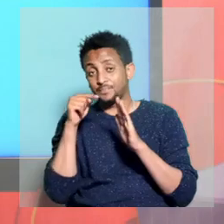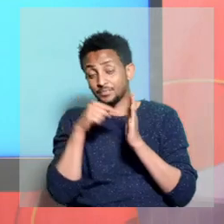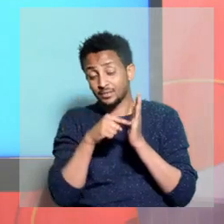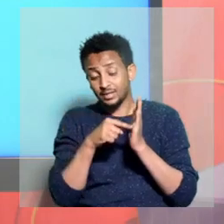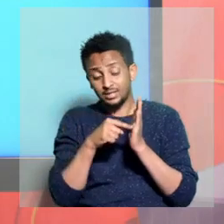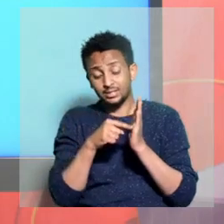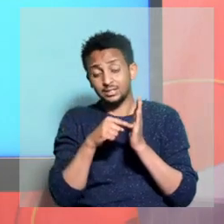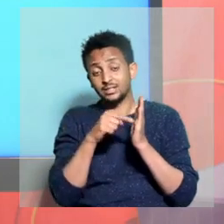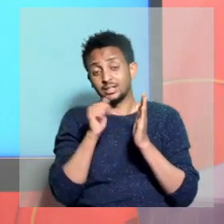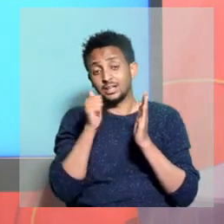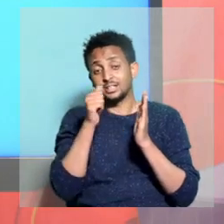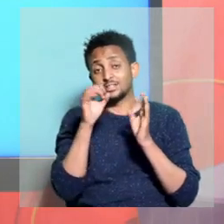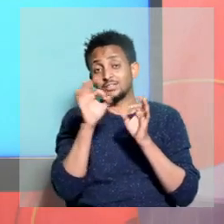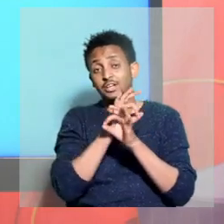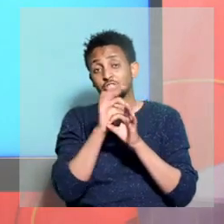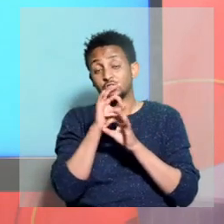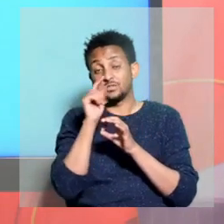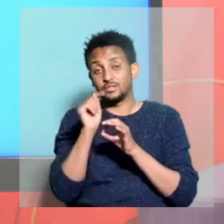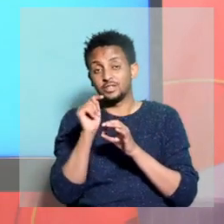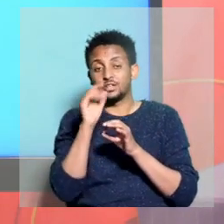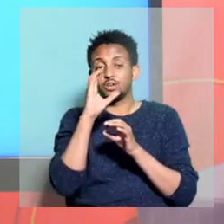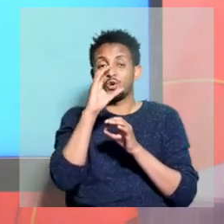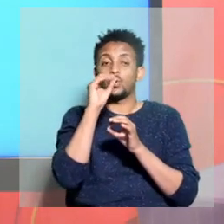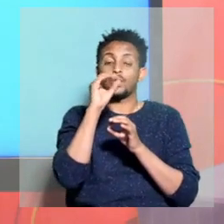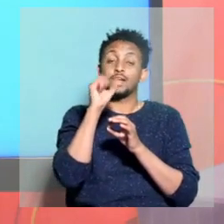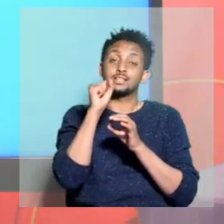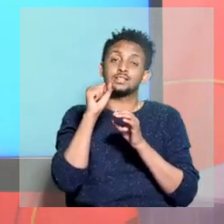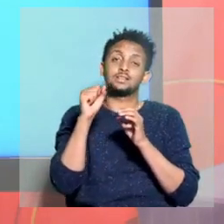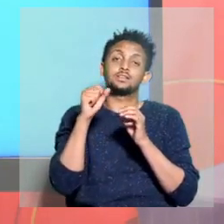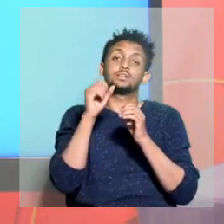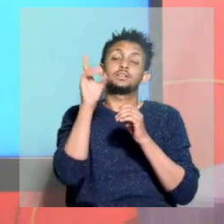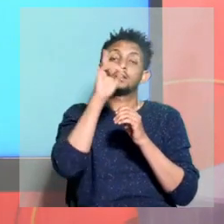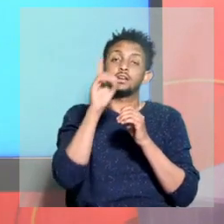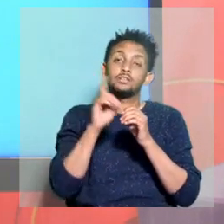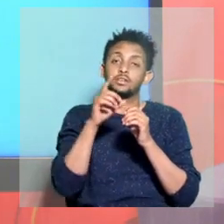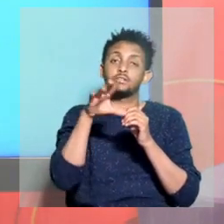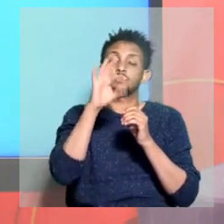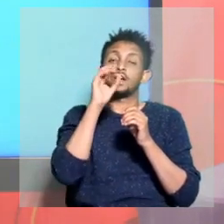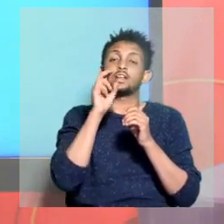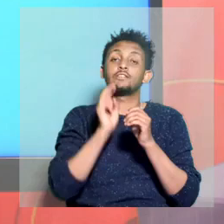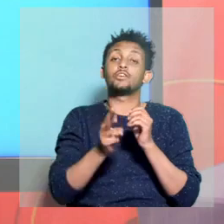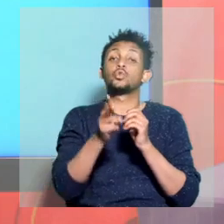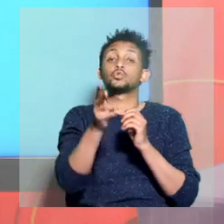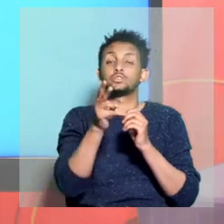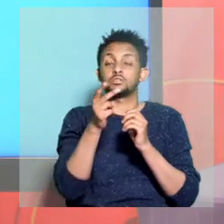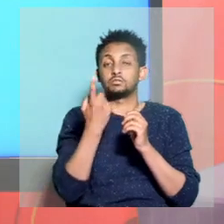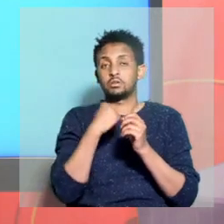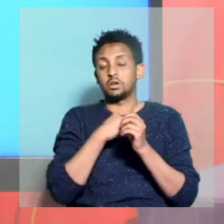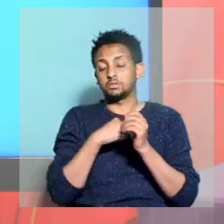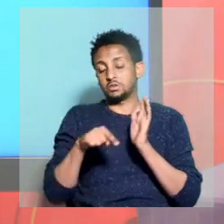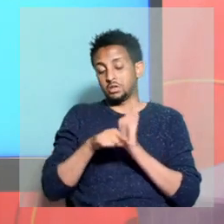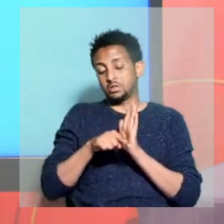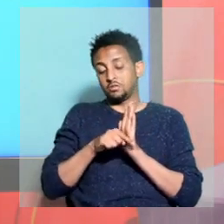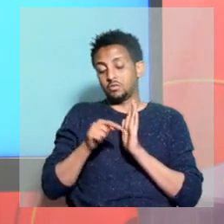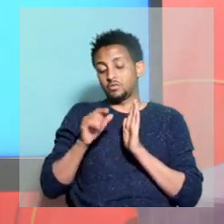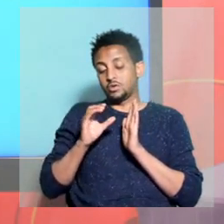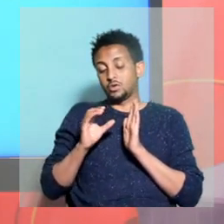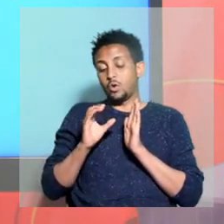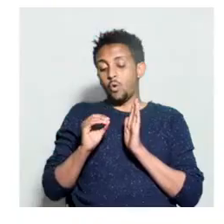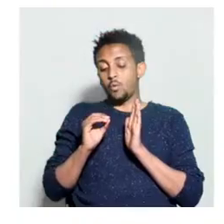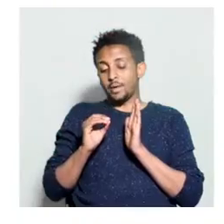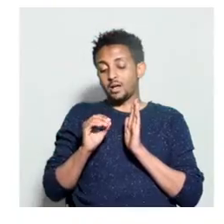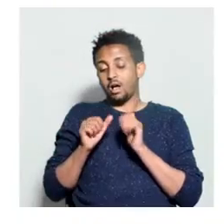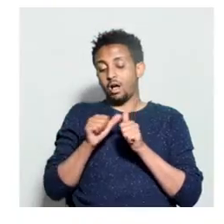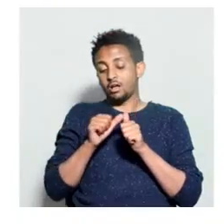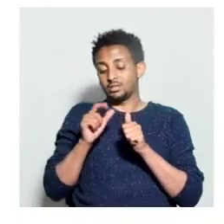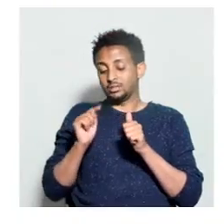Here, x as a function of t, a cos omega t might be derived and find the velocity as the negative of omega a sine omega t,